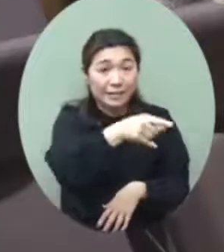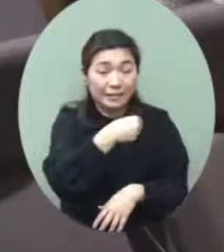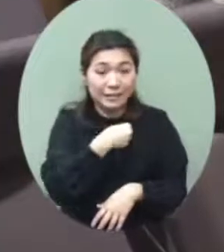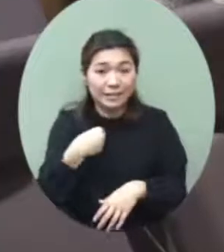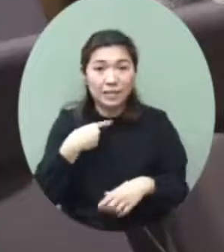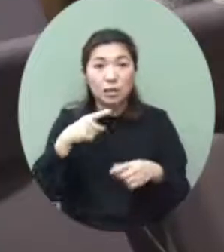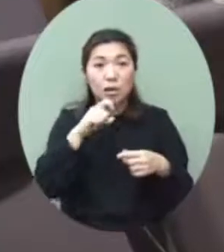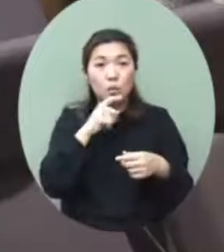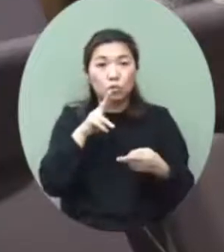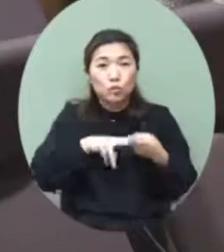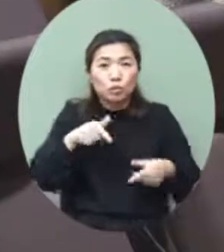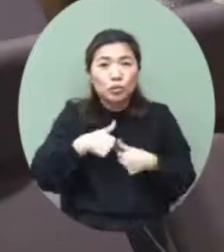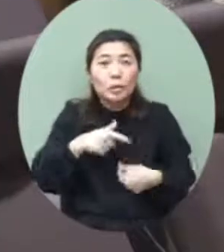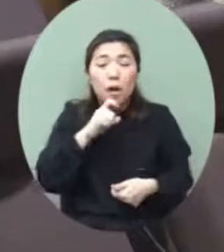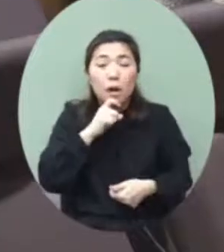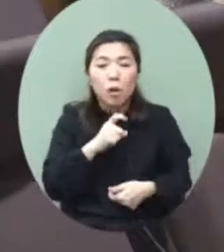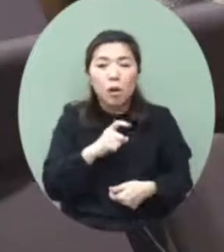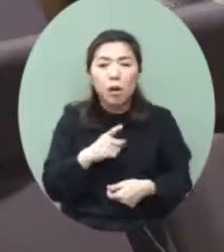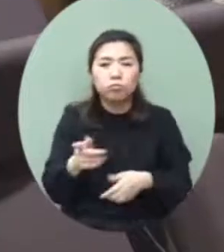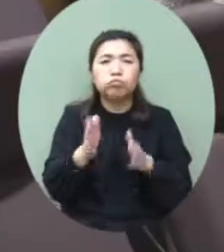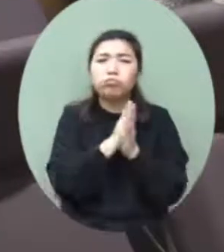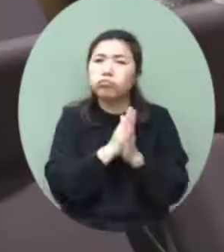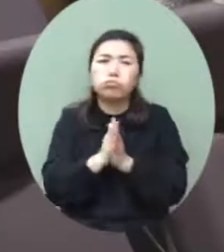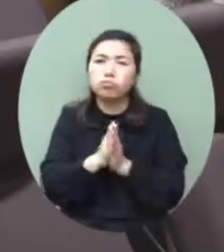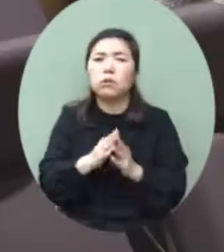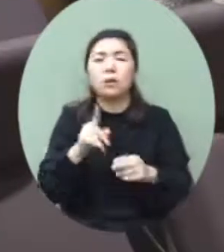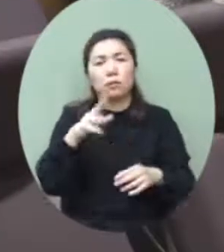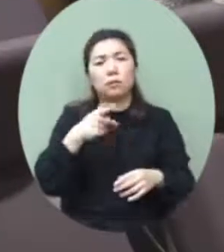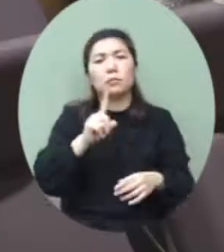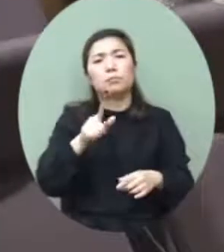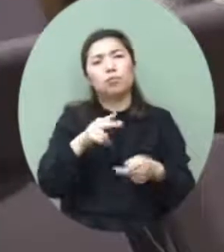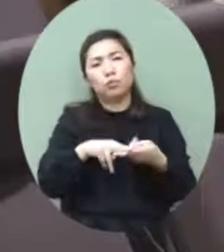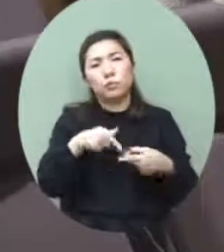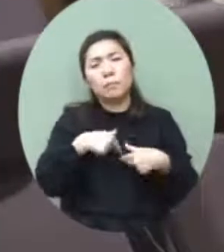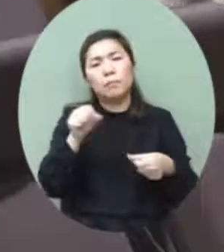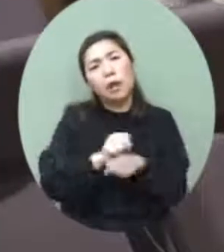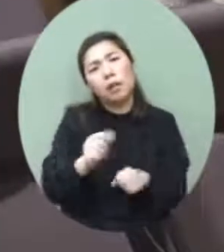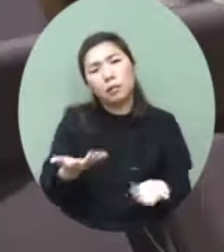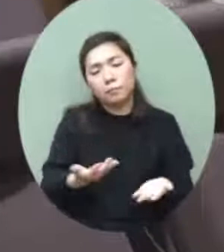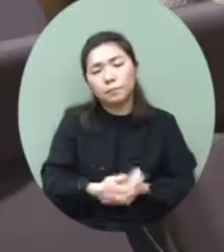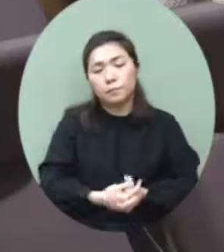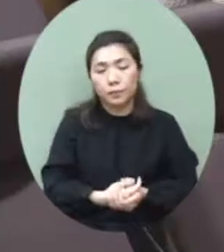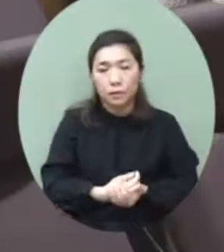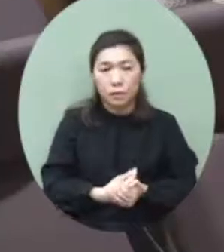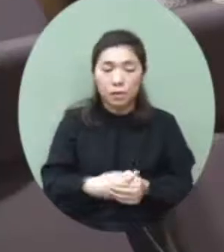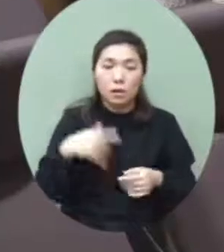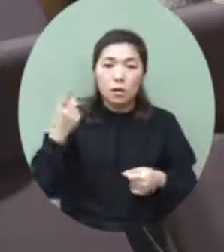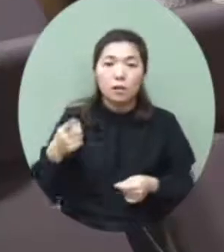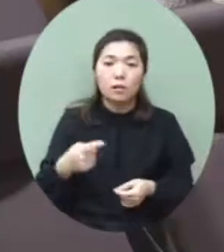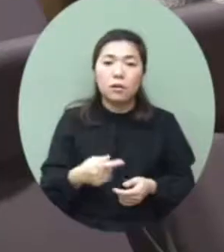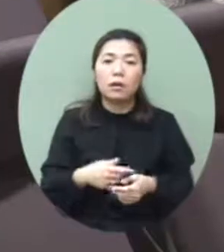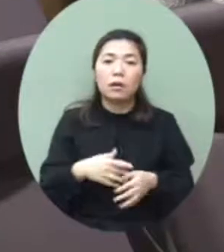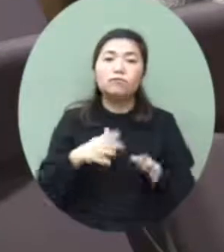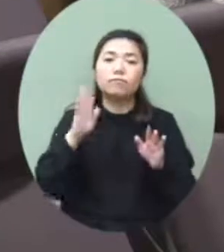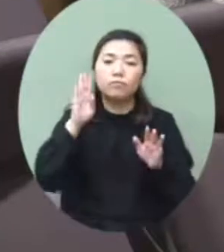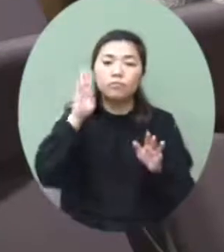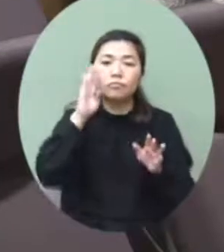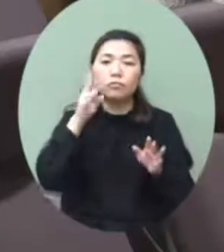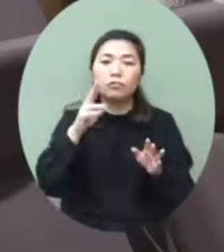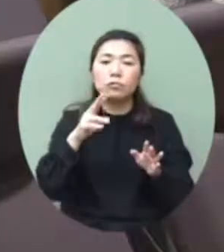mechanism for complaints and handling? And how can the community and patients be confident with the